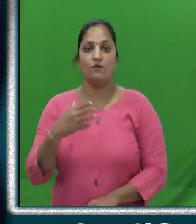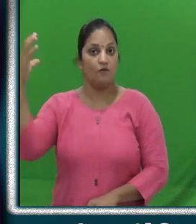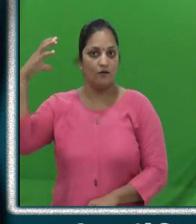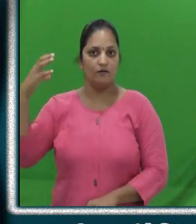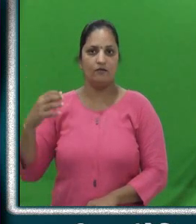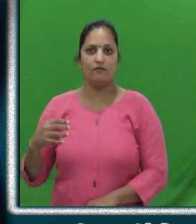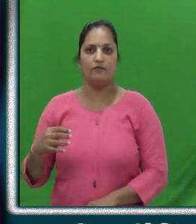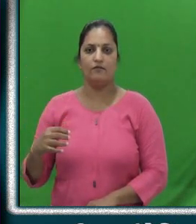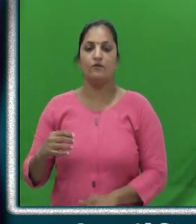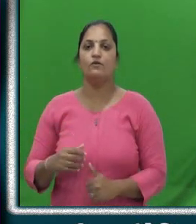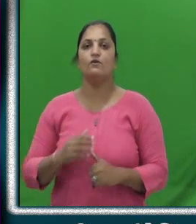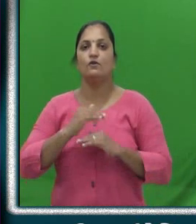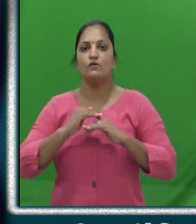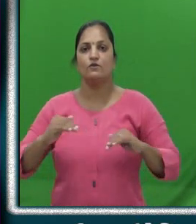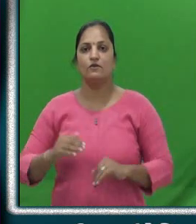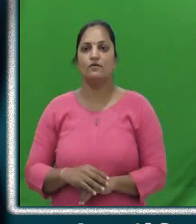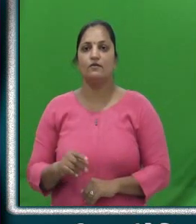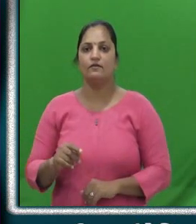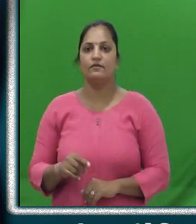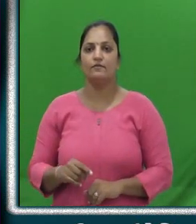Good afternoon, students.